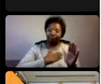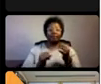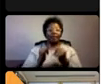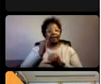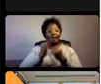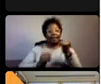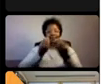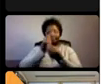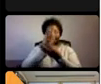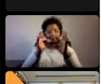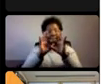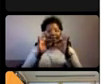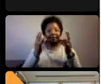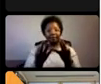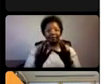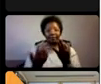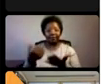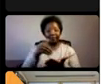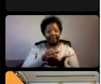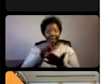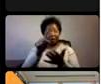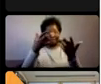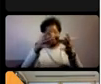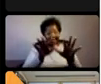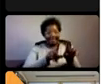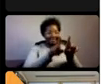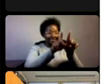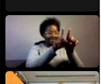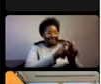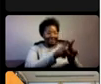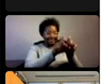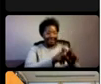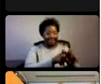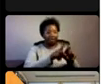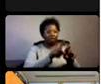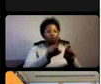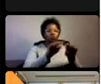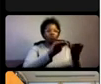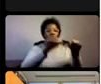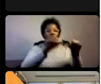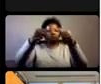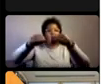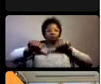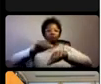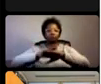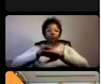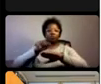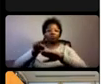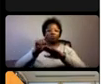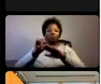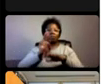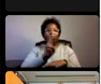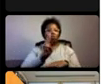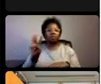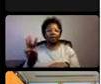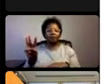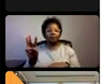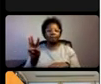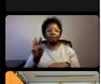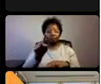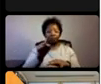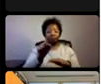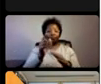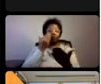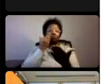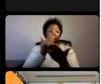to upload their test results. And so families can provide a proof of their negative test for their student